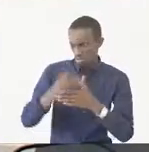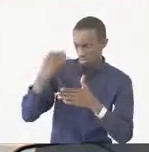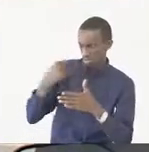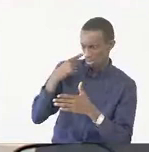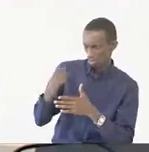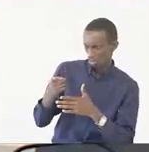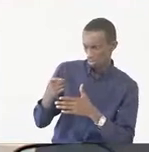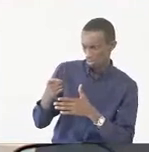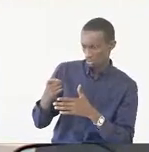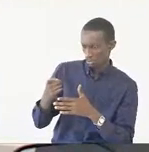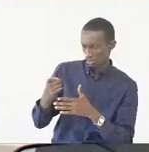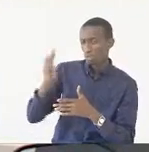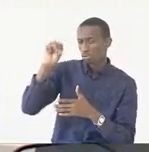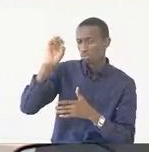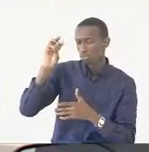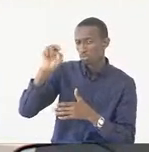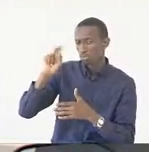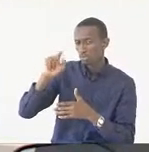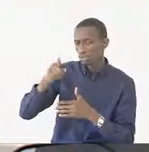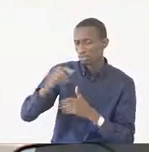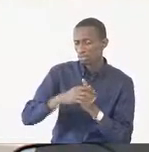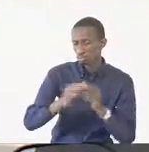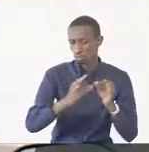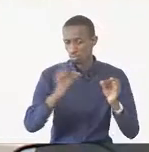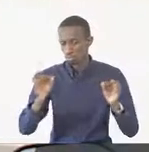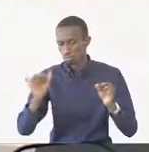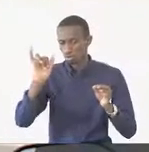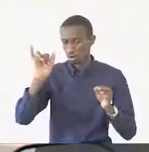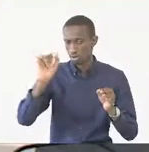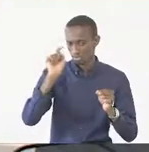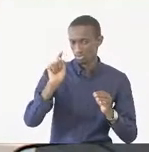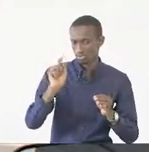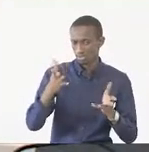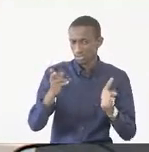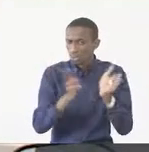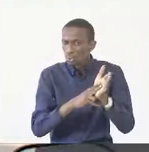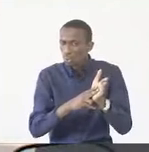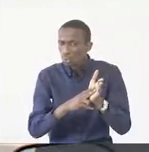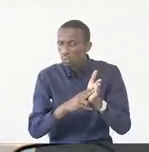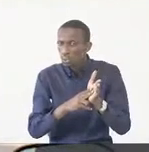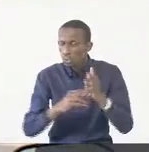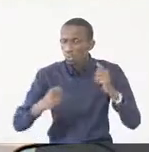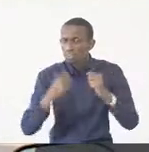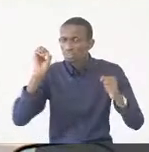momentum along the y-axis before collision is zero? Do